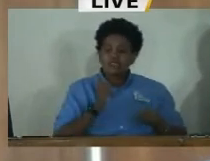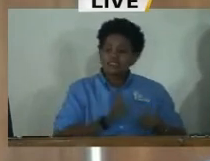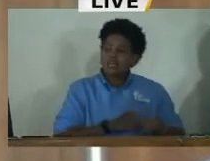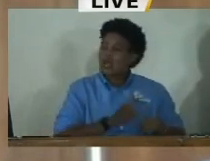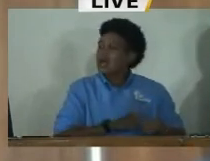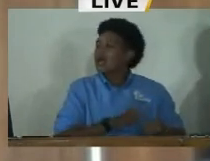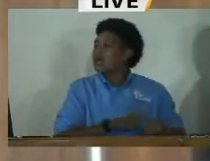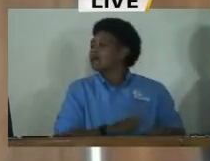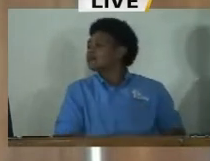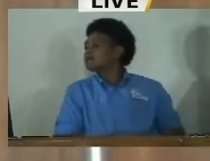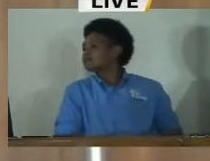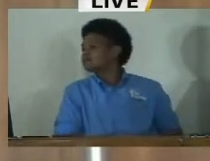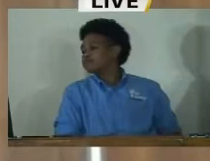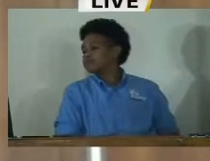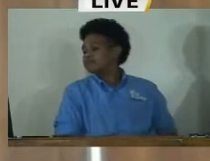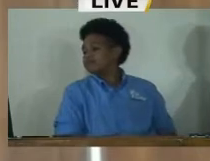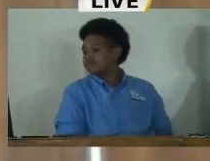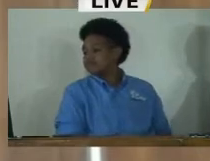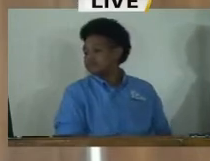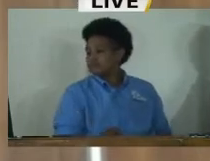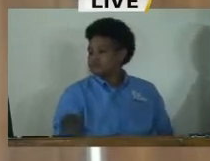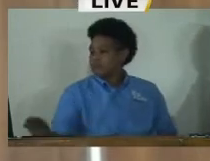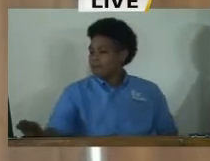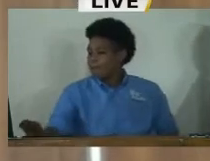time to go forward.